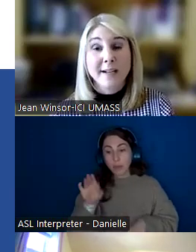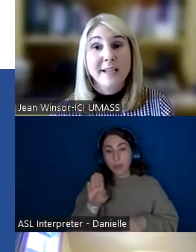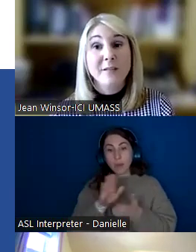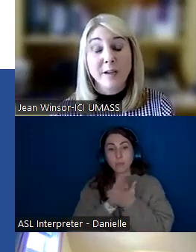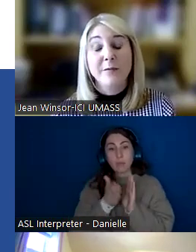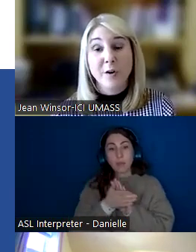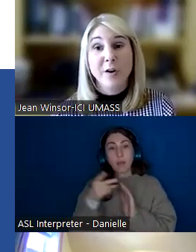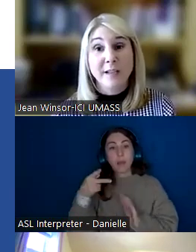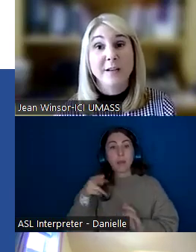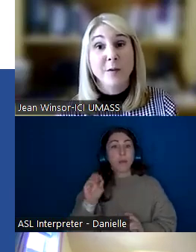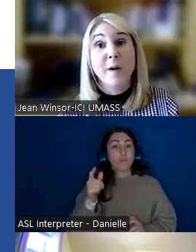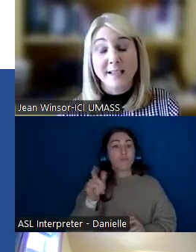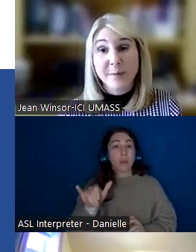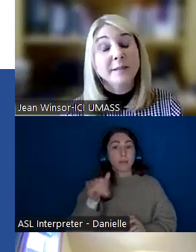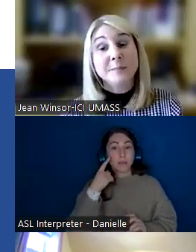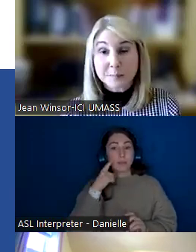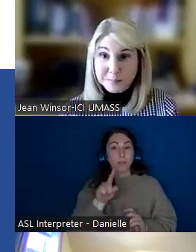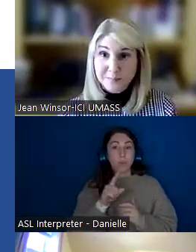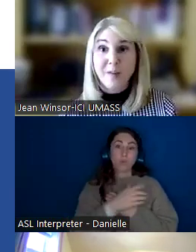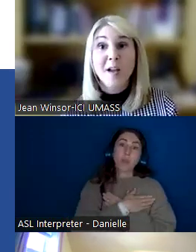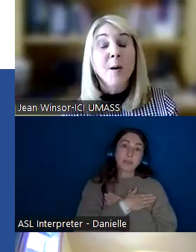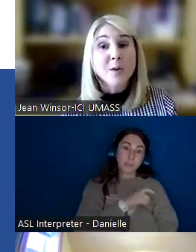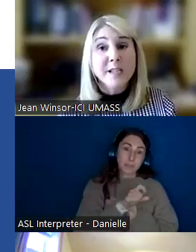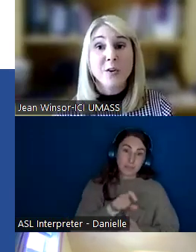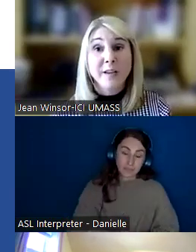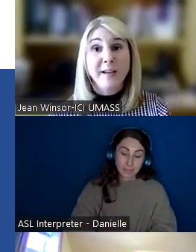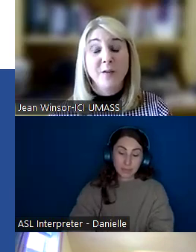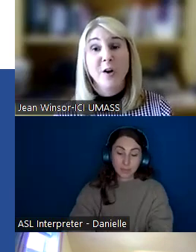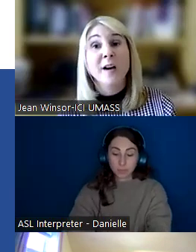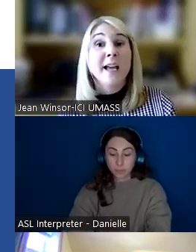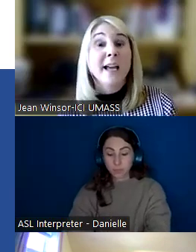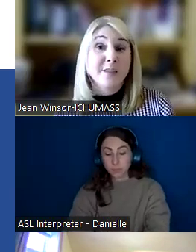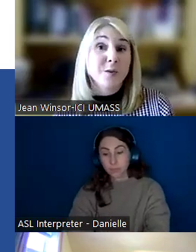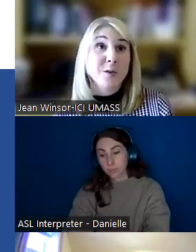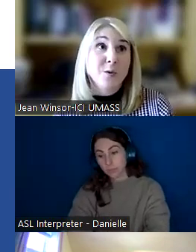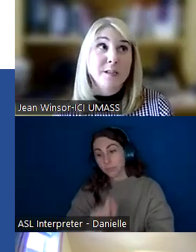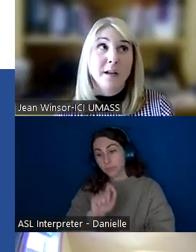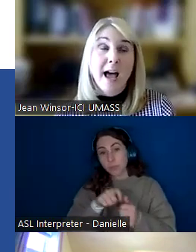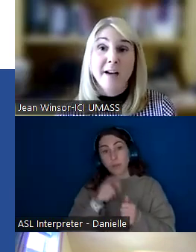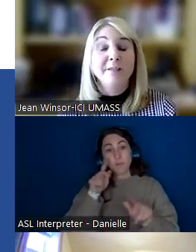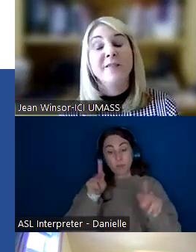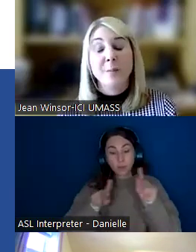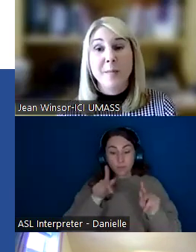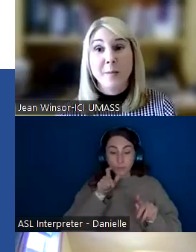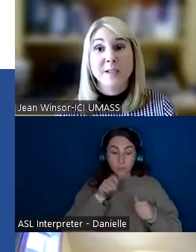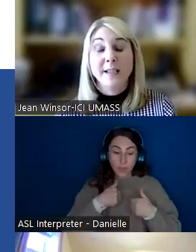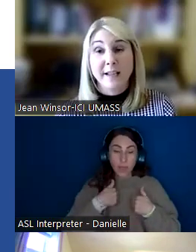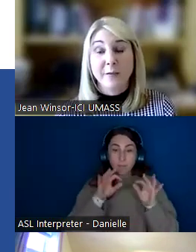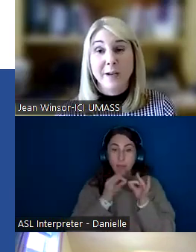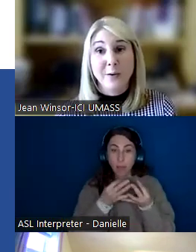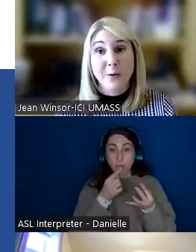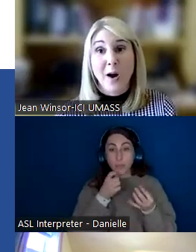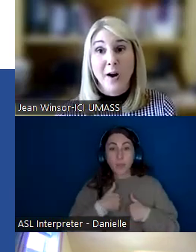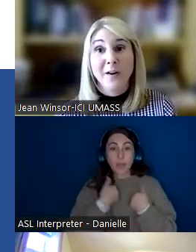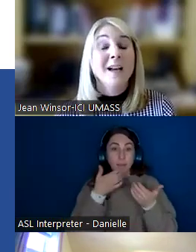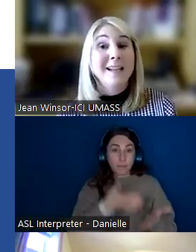a proxy really for the need for respite, particularly for individuals who still have family members that they live